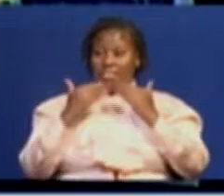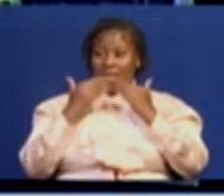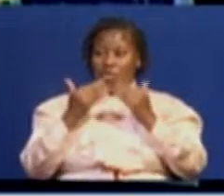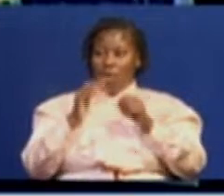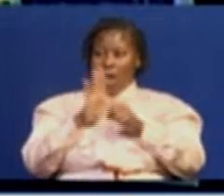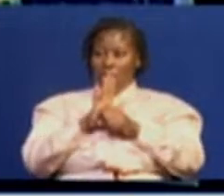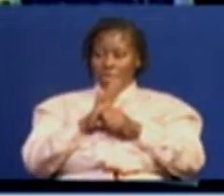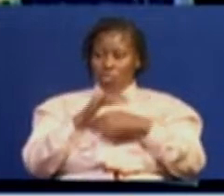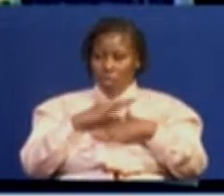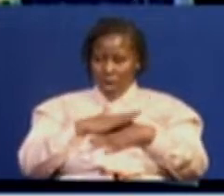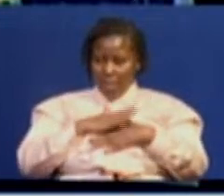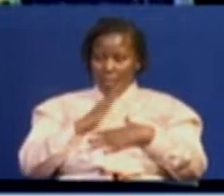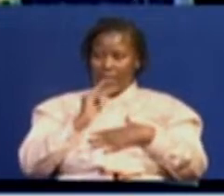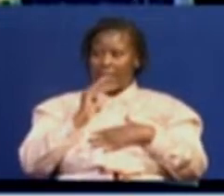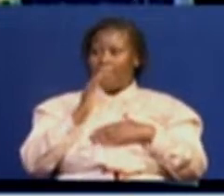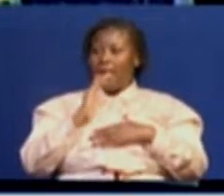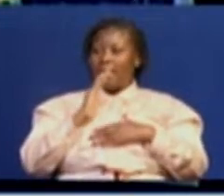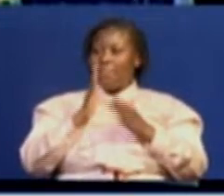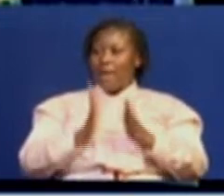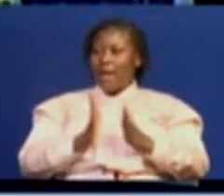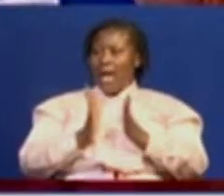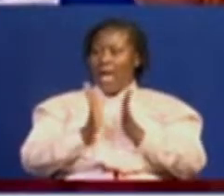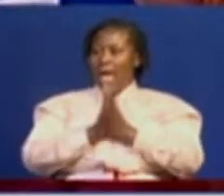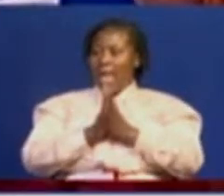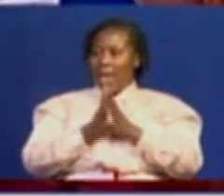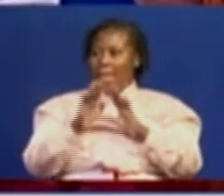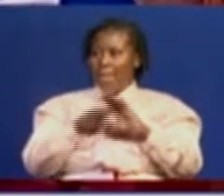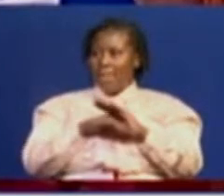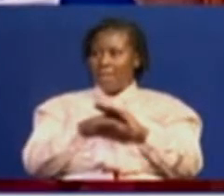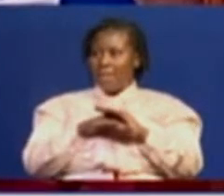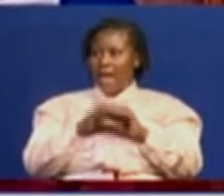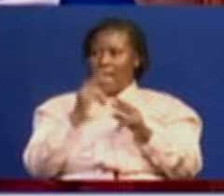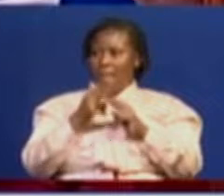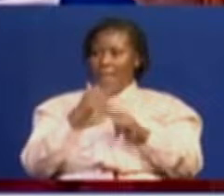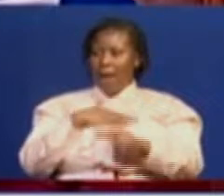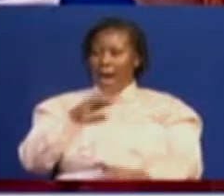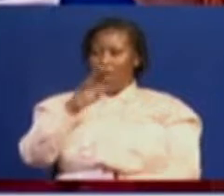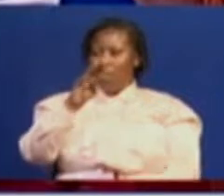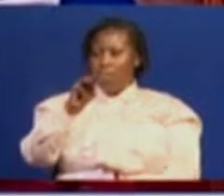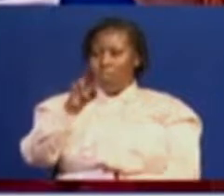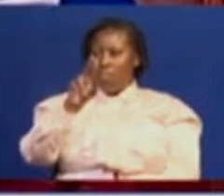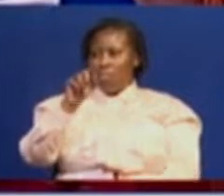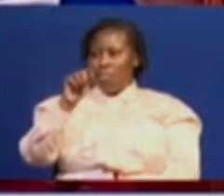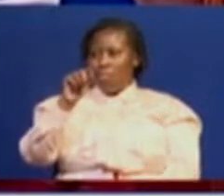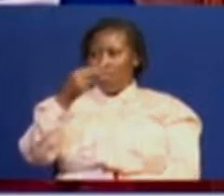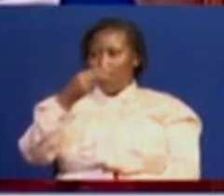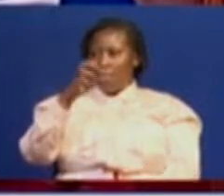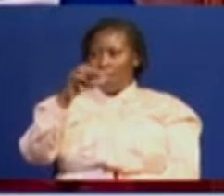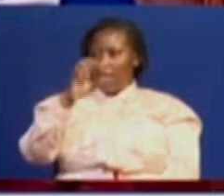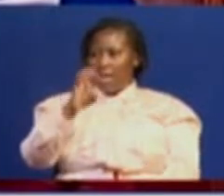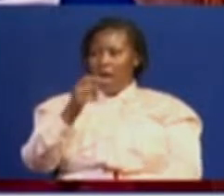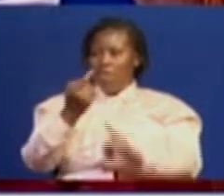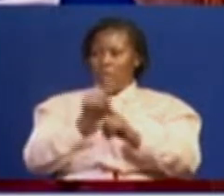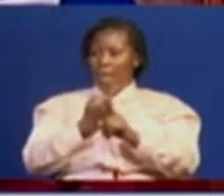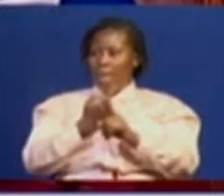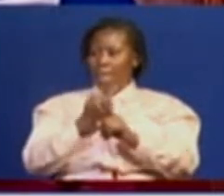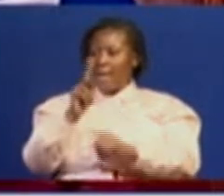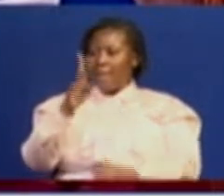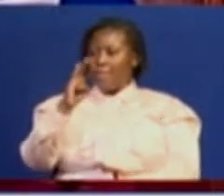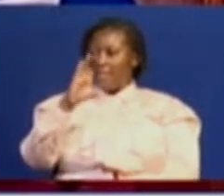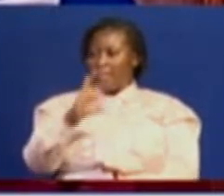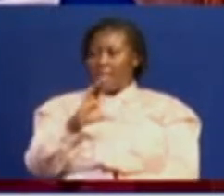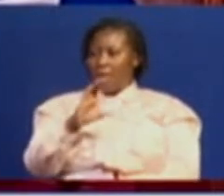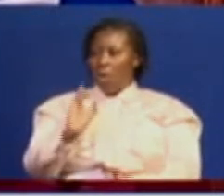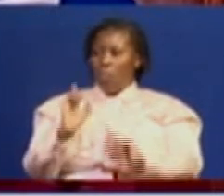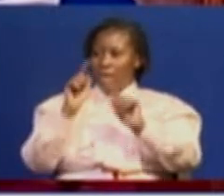Thank you very much, Honorable Speaker and Honorable members. My name is Muthengi Mpara from KBC, Mwago